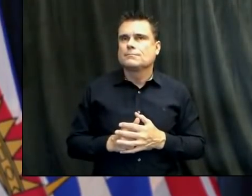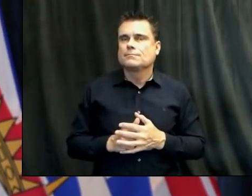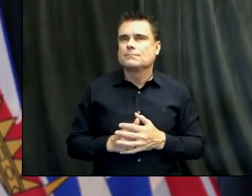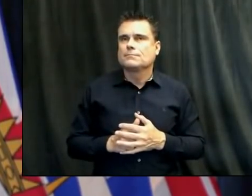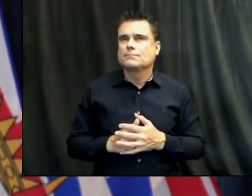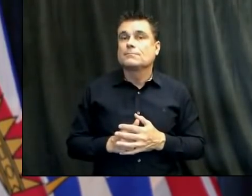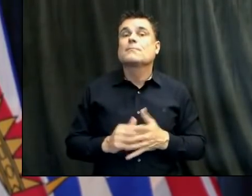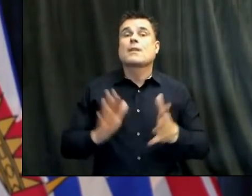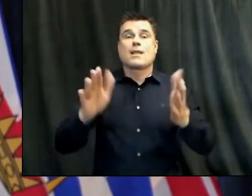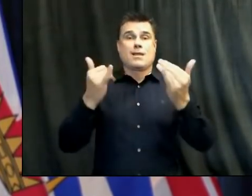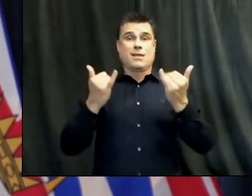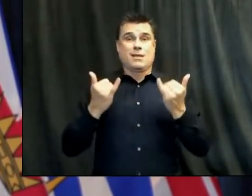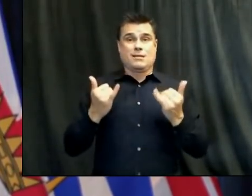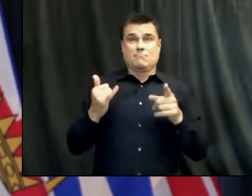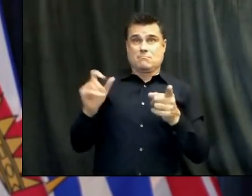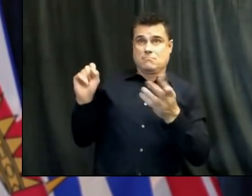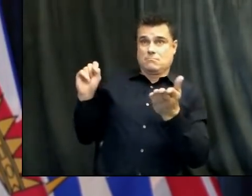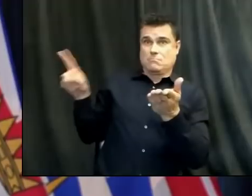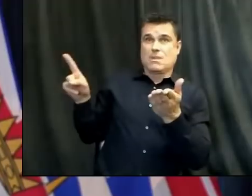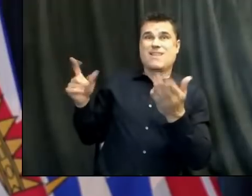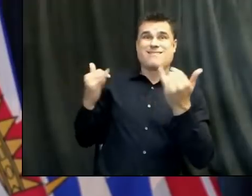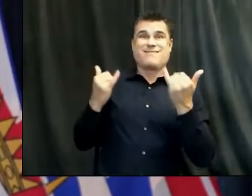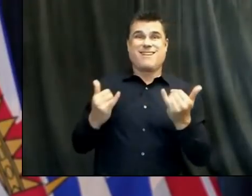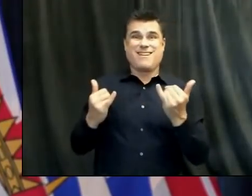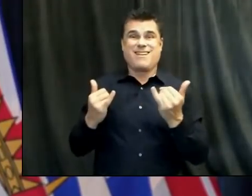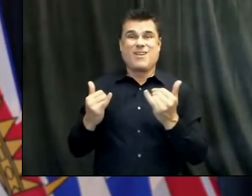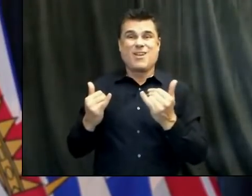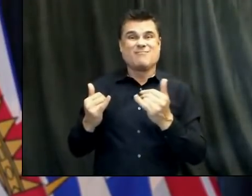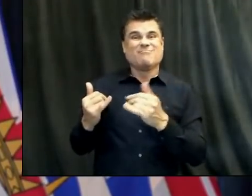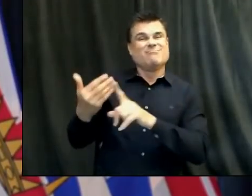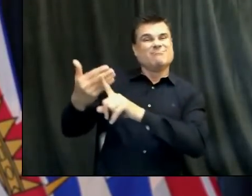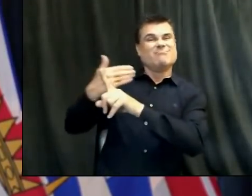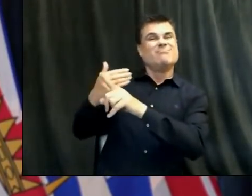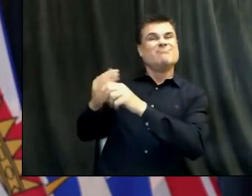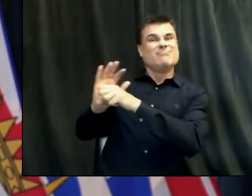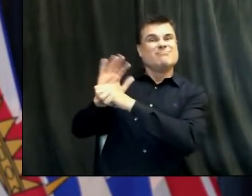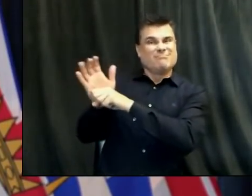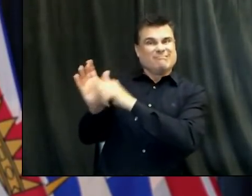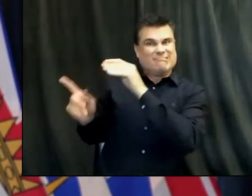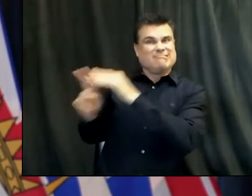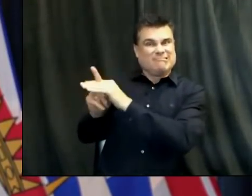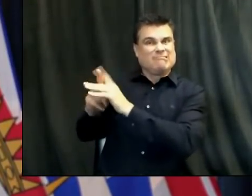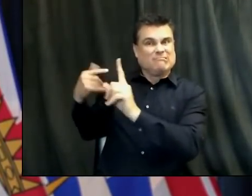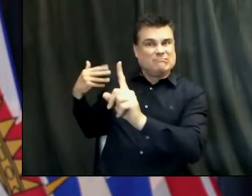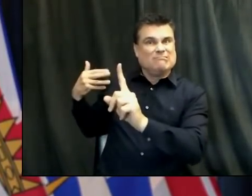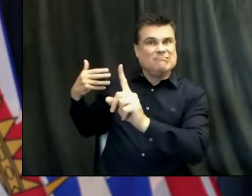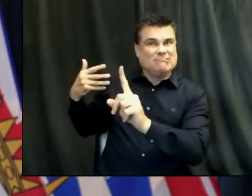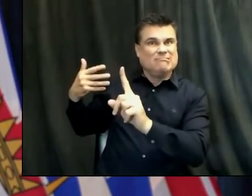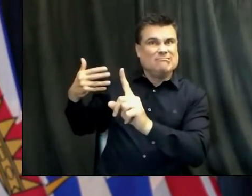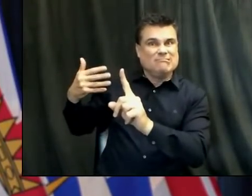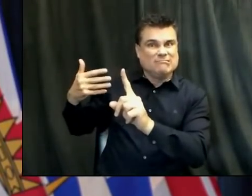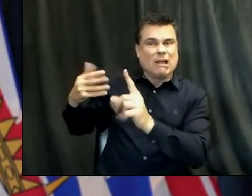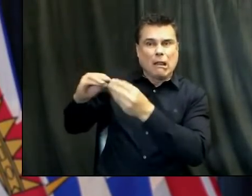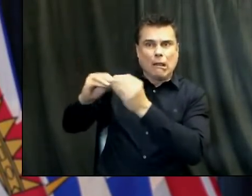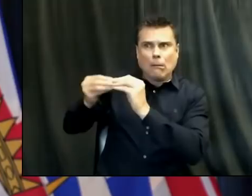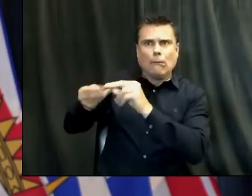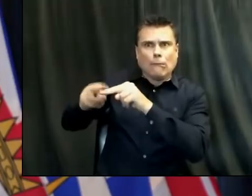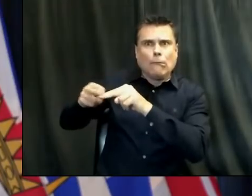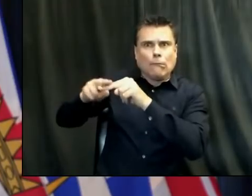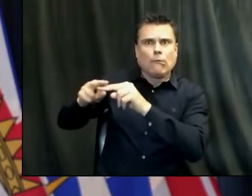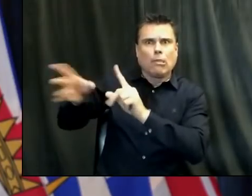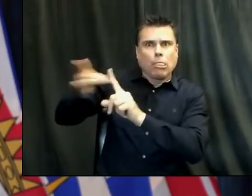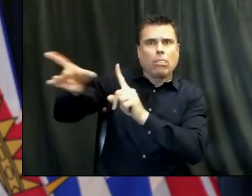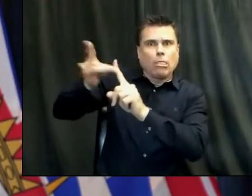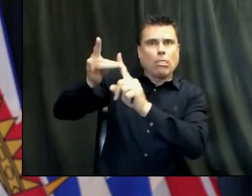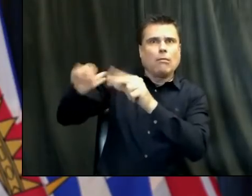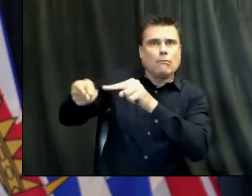pandemic began. I'm just wondering, are we simply seeing these increases because social contact is higher